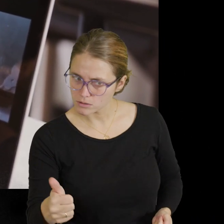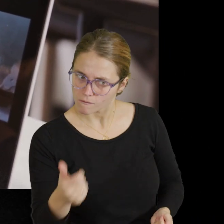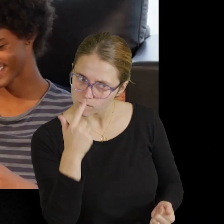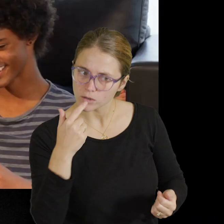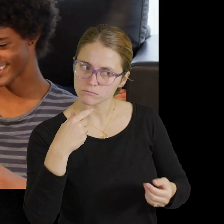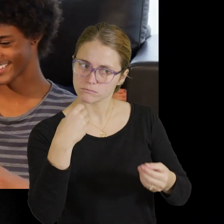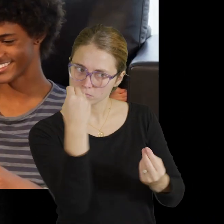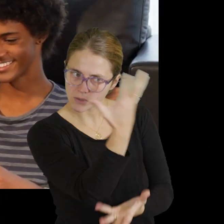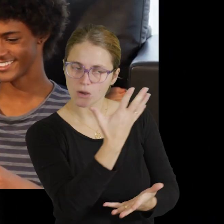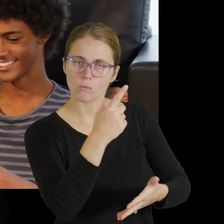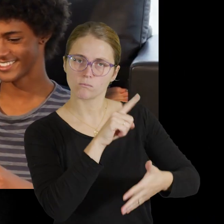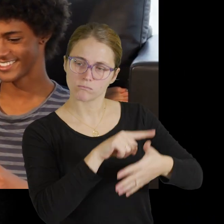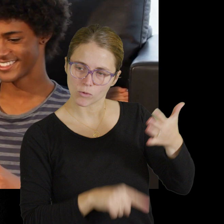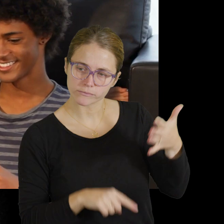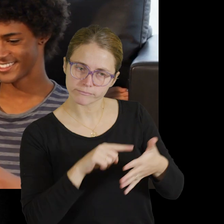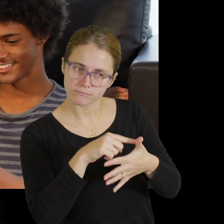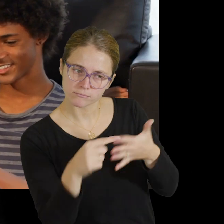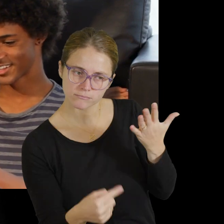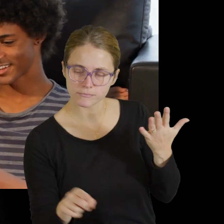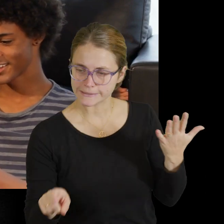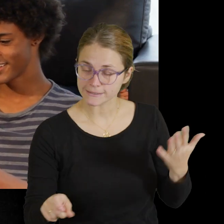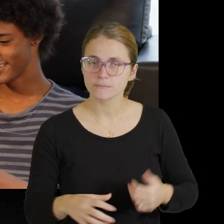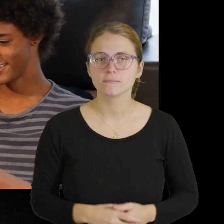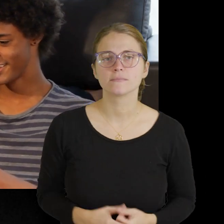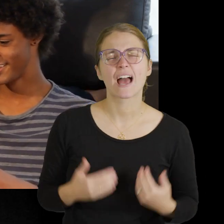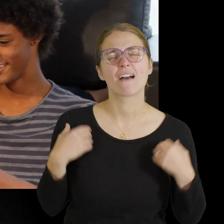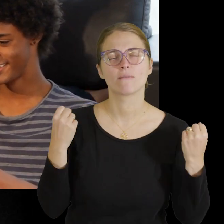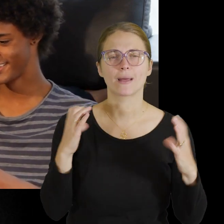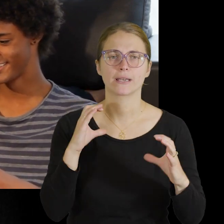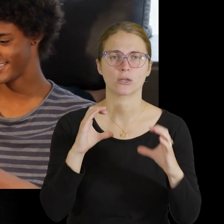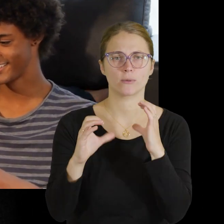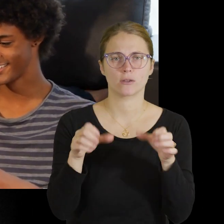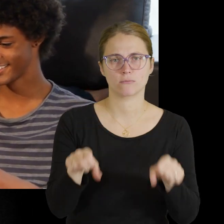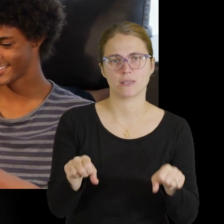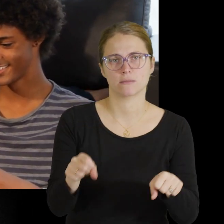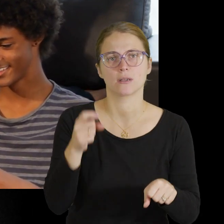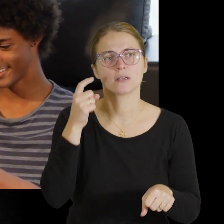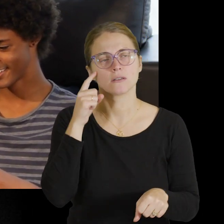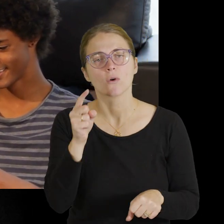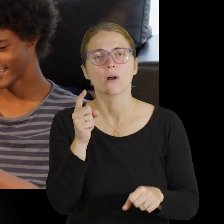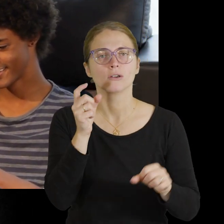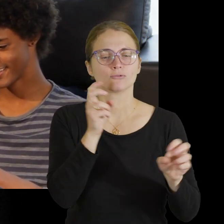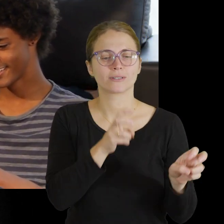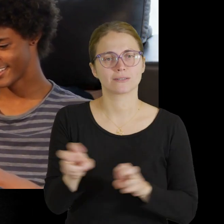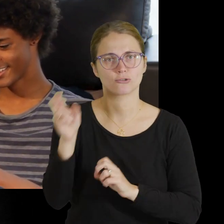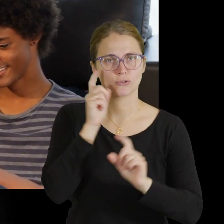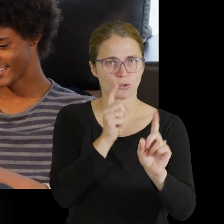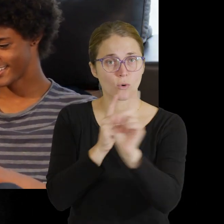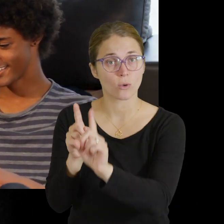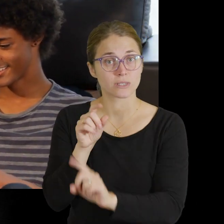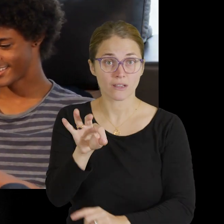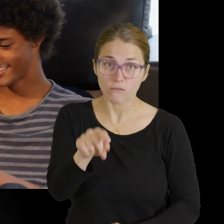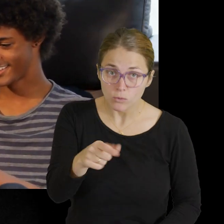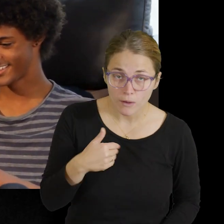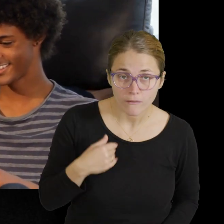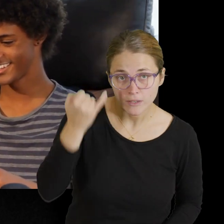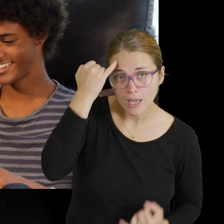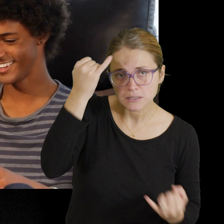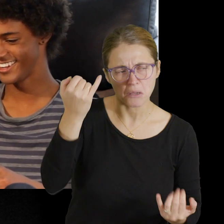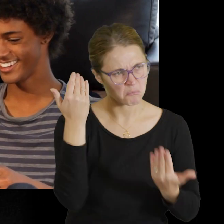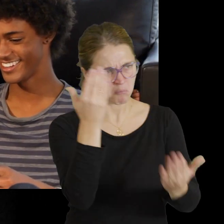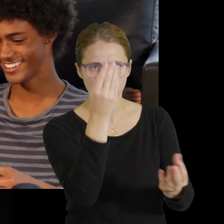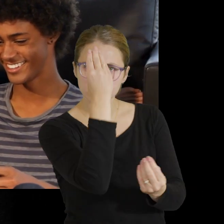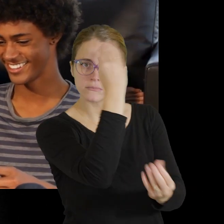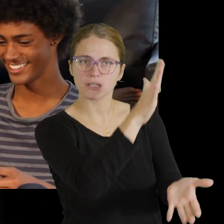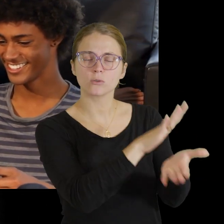There are many ways to communicate with the school about your transition goals. If you have an idea for a goal, let the school know. The best way to make a request outside